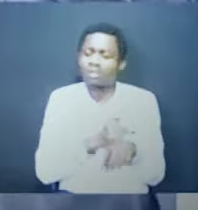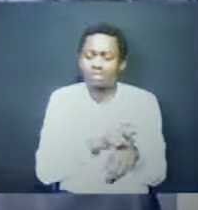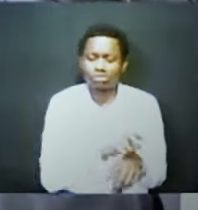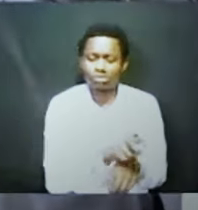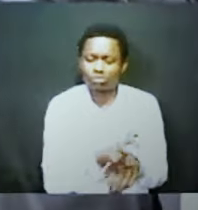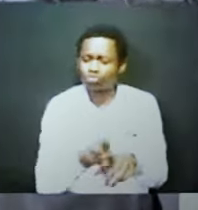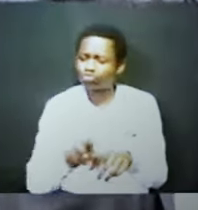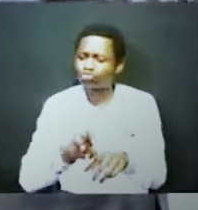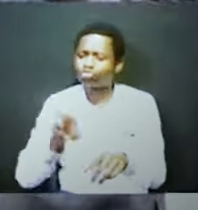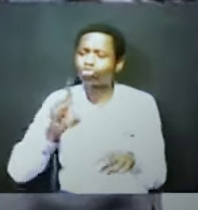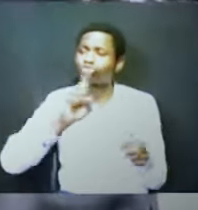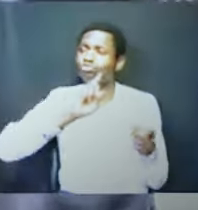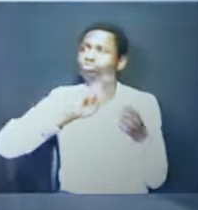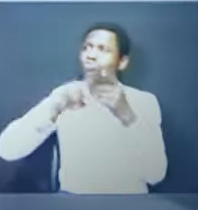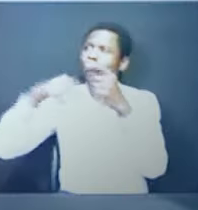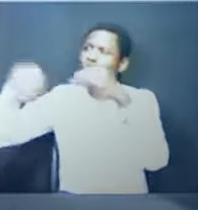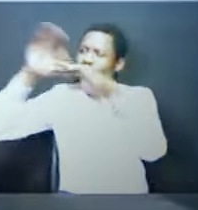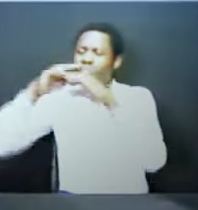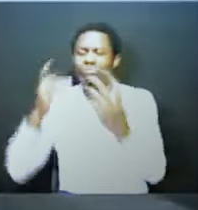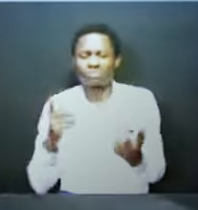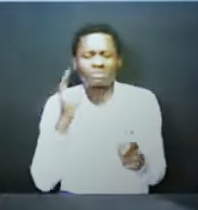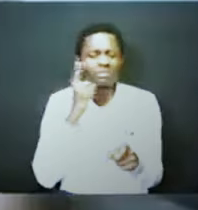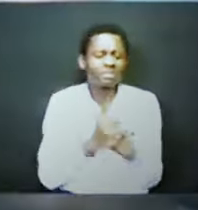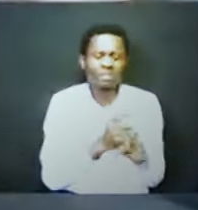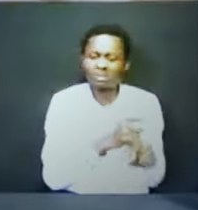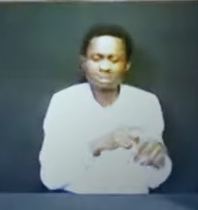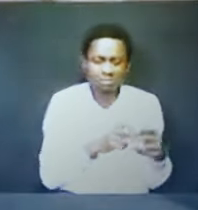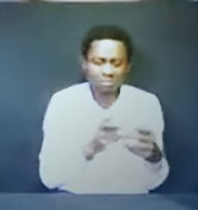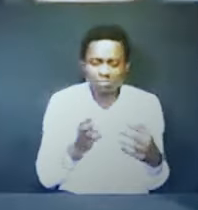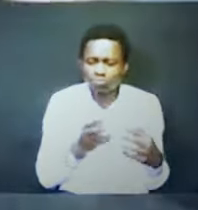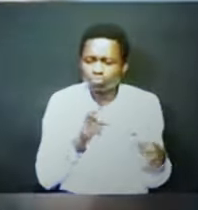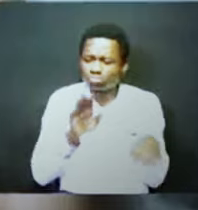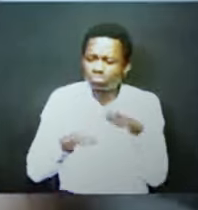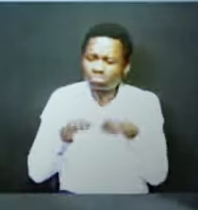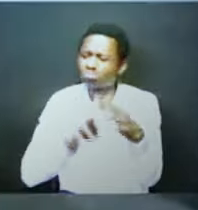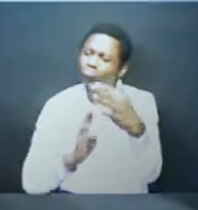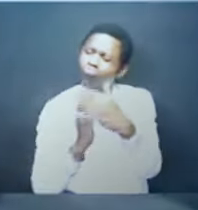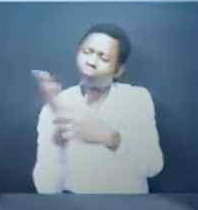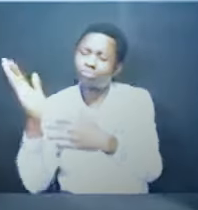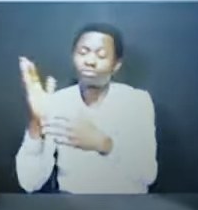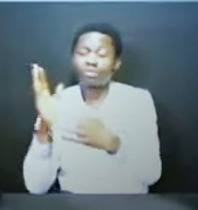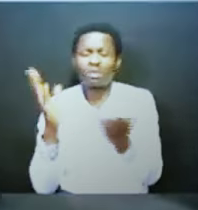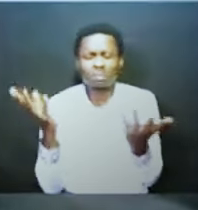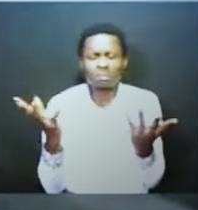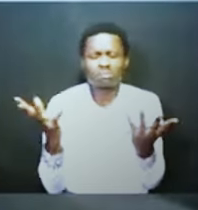passing through. We are just passing through.